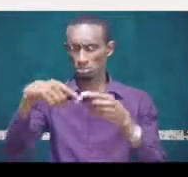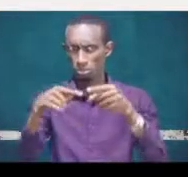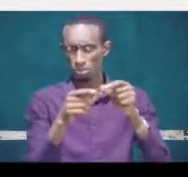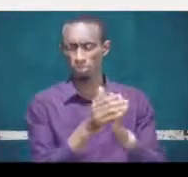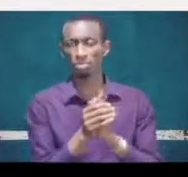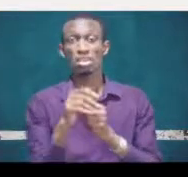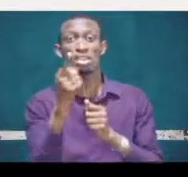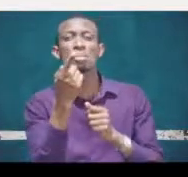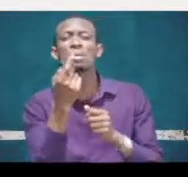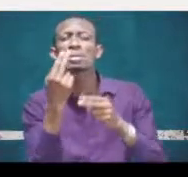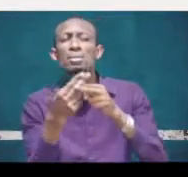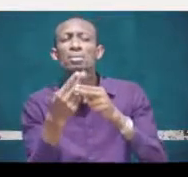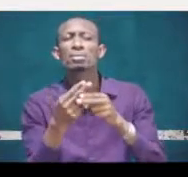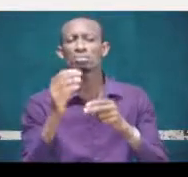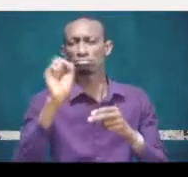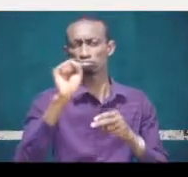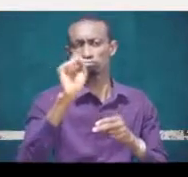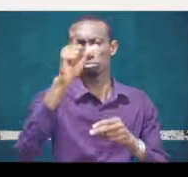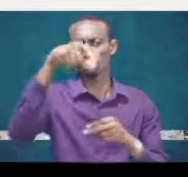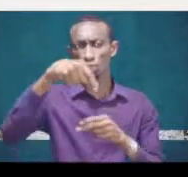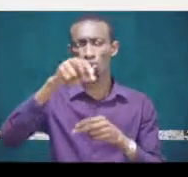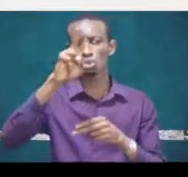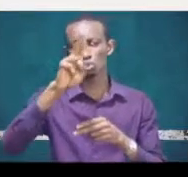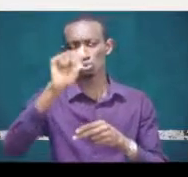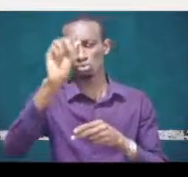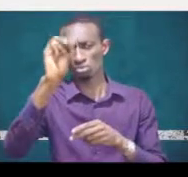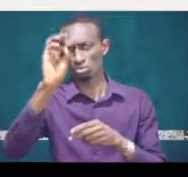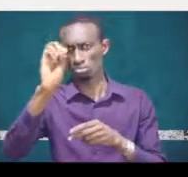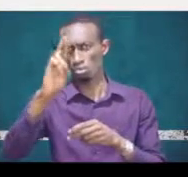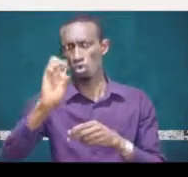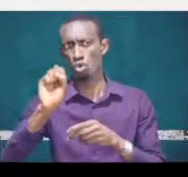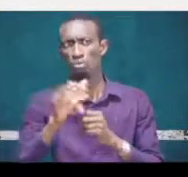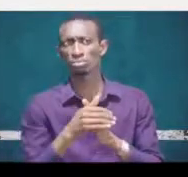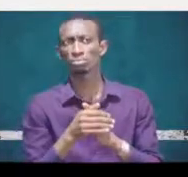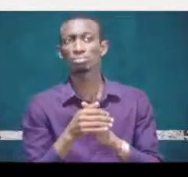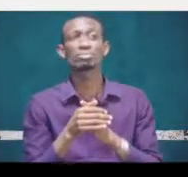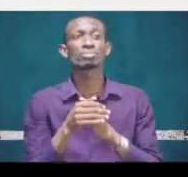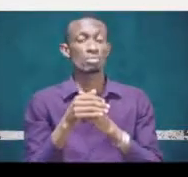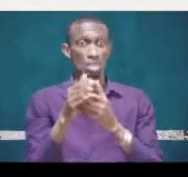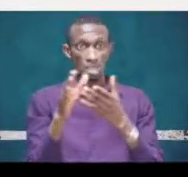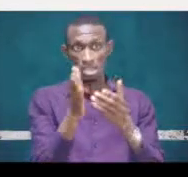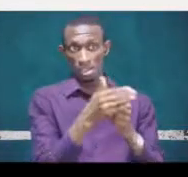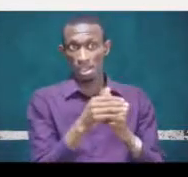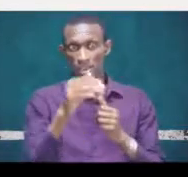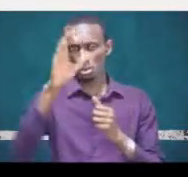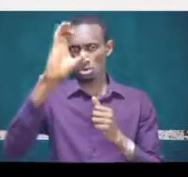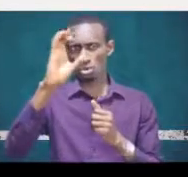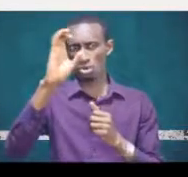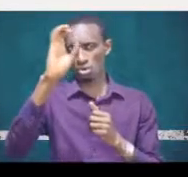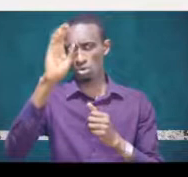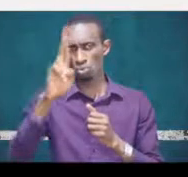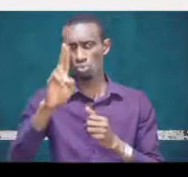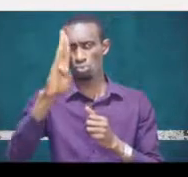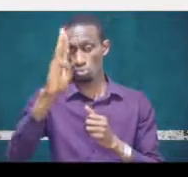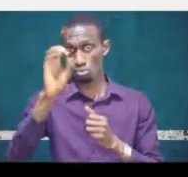stratified squamous epithelium, stratified cuboidal epithelium, stratified